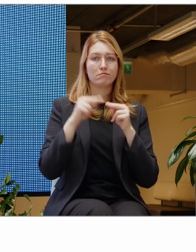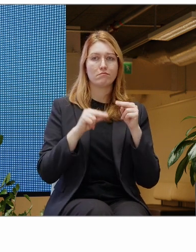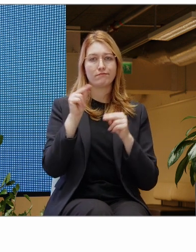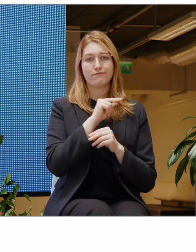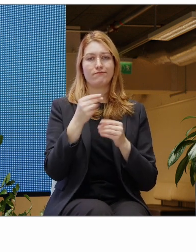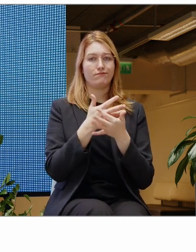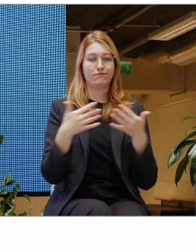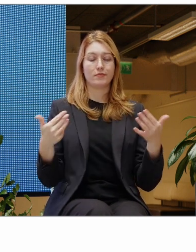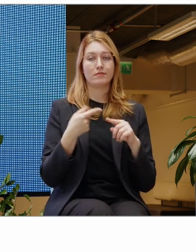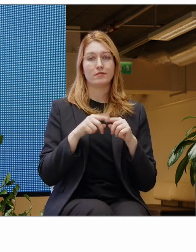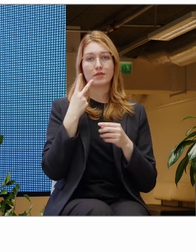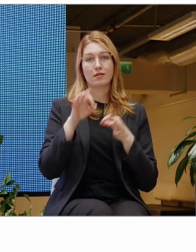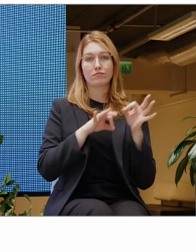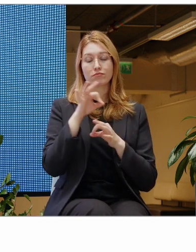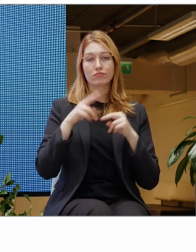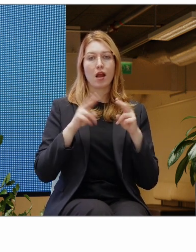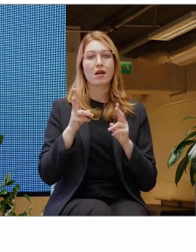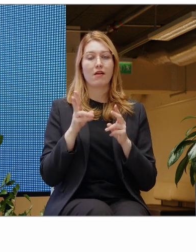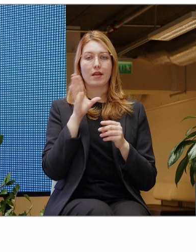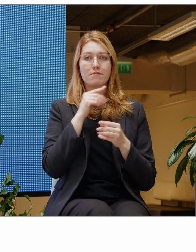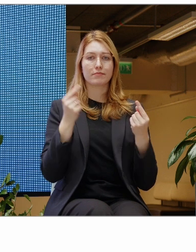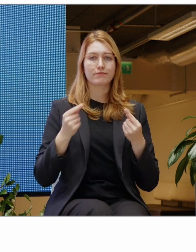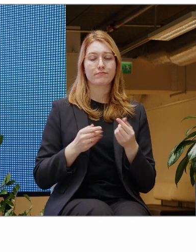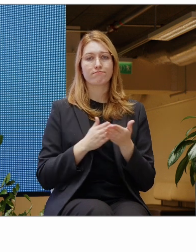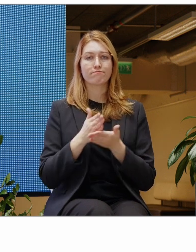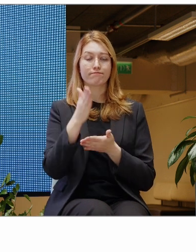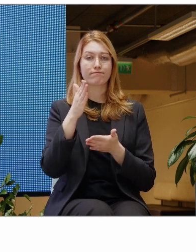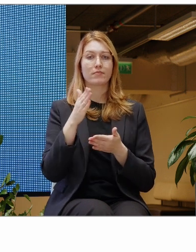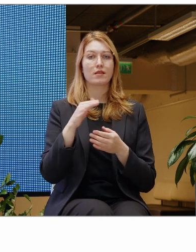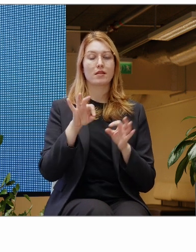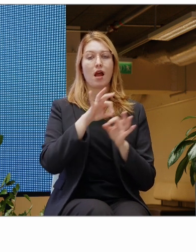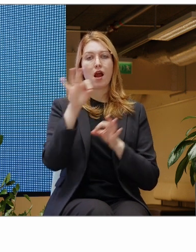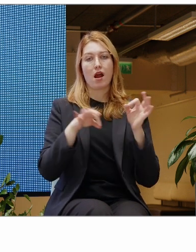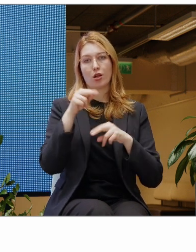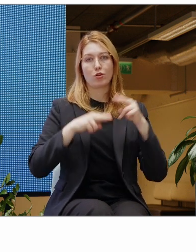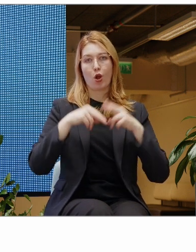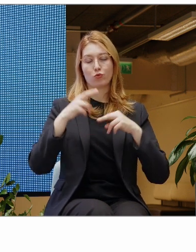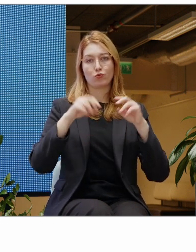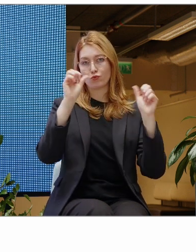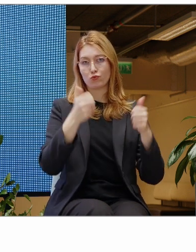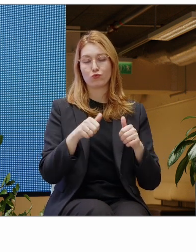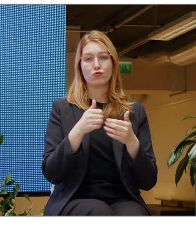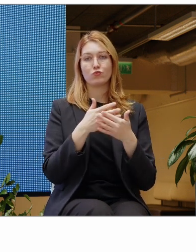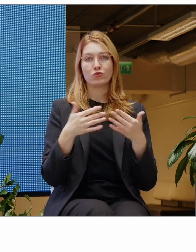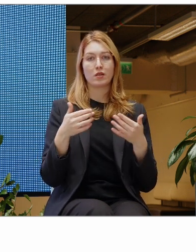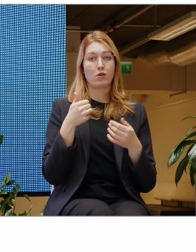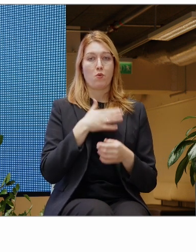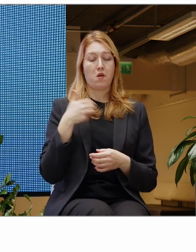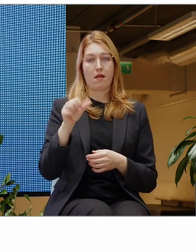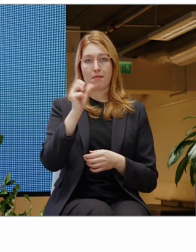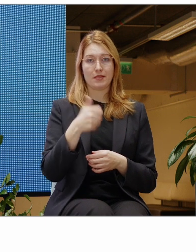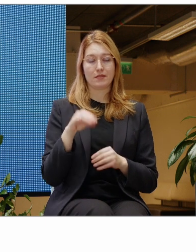see the projects and how they've navigated listed building, architectural buildings, the whole sensitivity of designing well